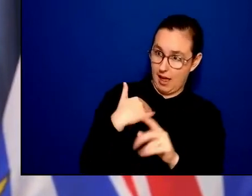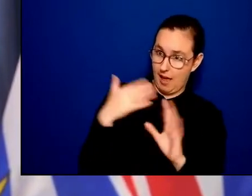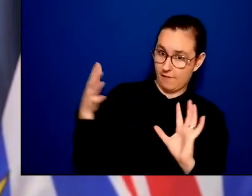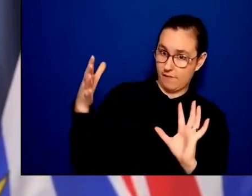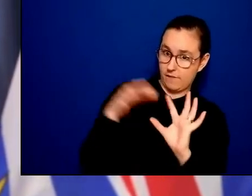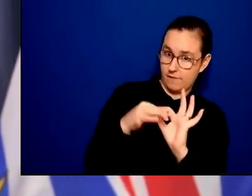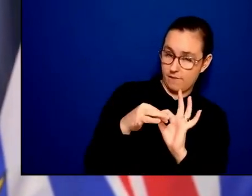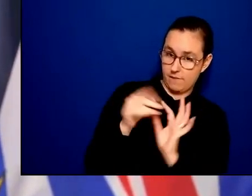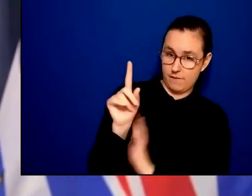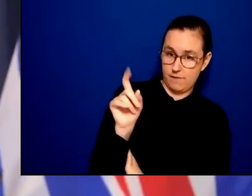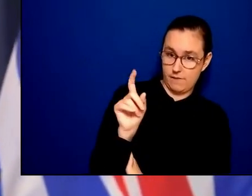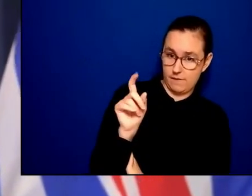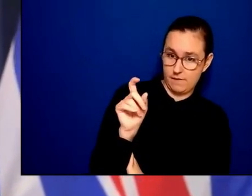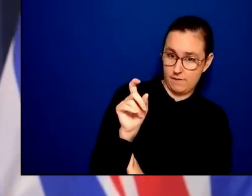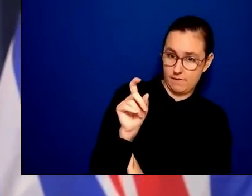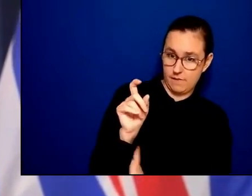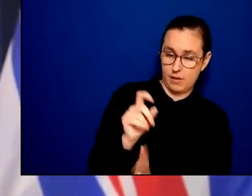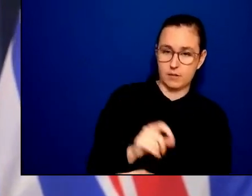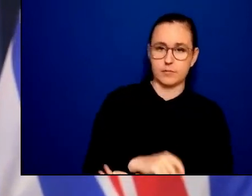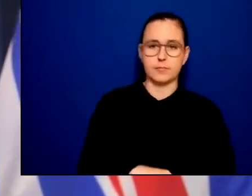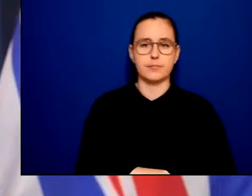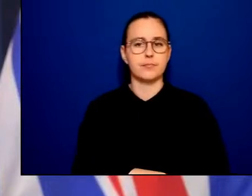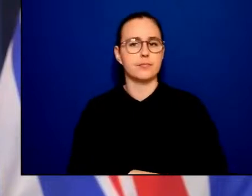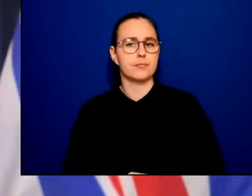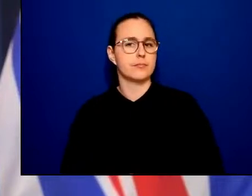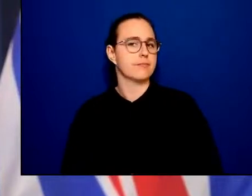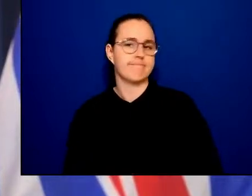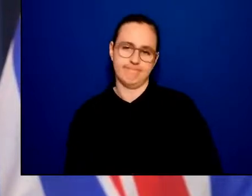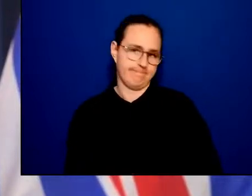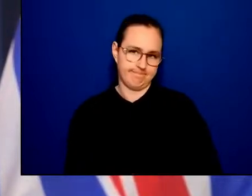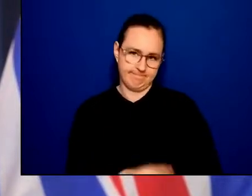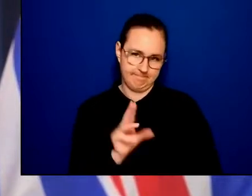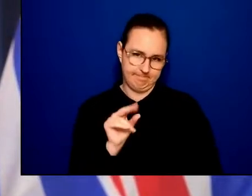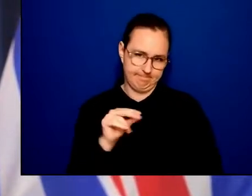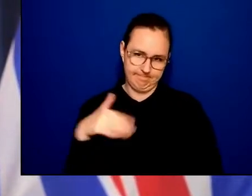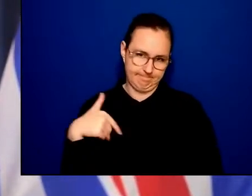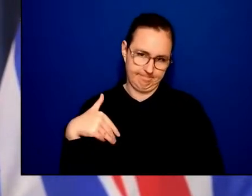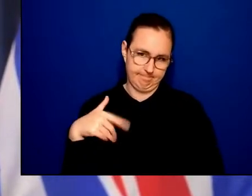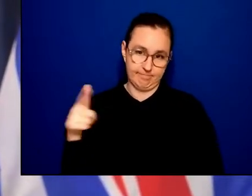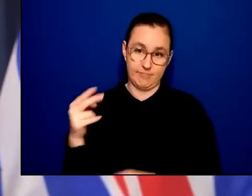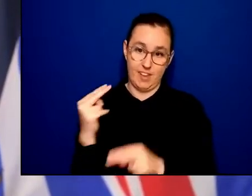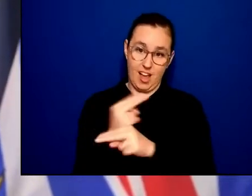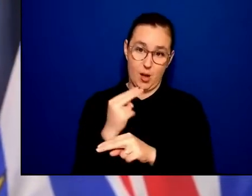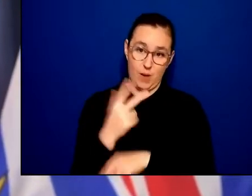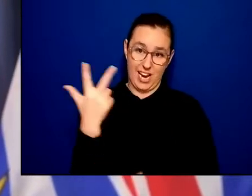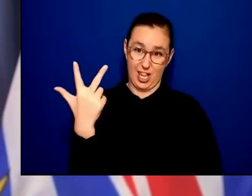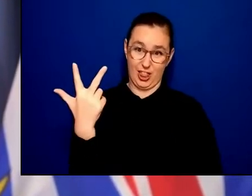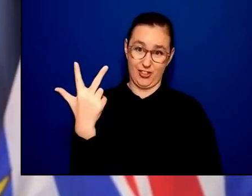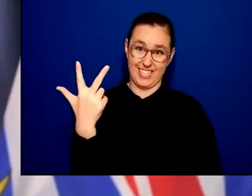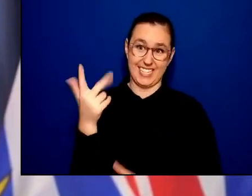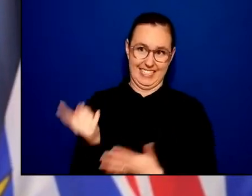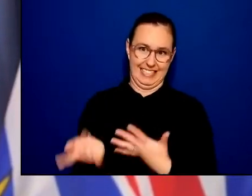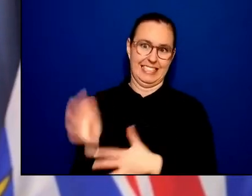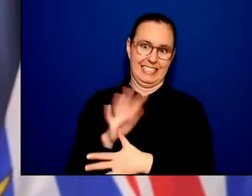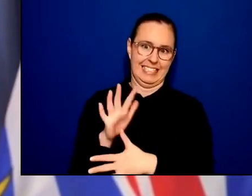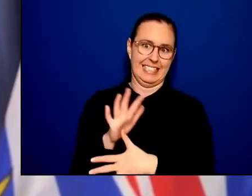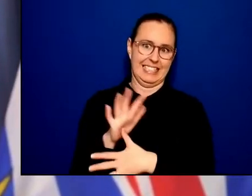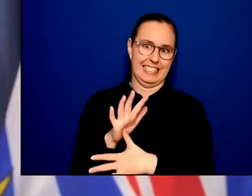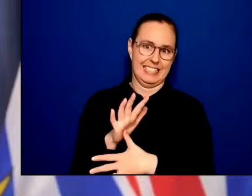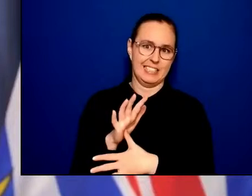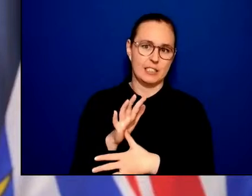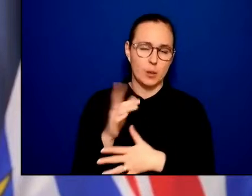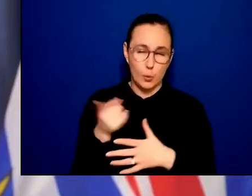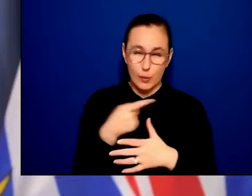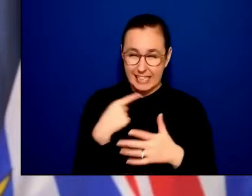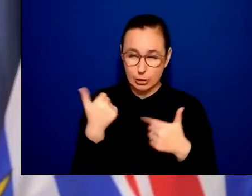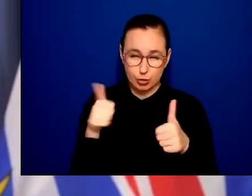You heard our regional director talk about the visuals that were attained by helicopter today, the amount of debris that was there, and the mobilizing